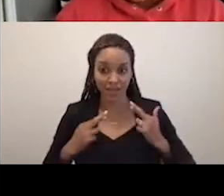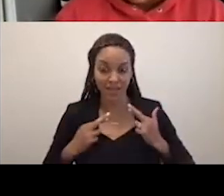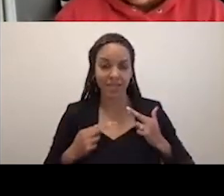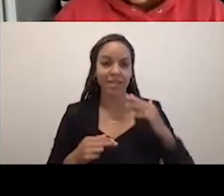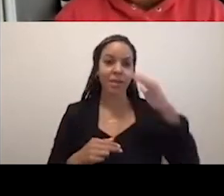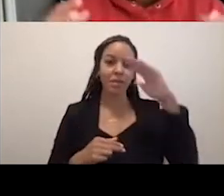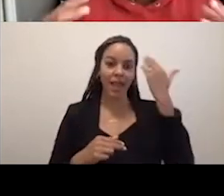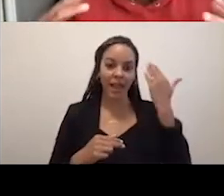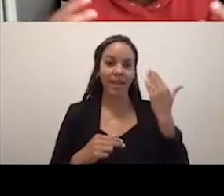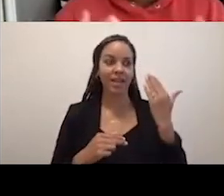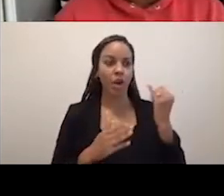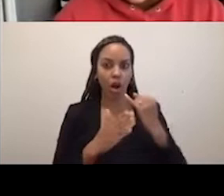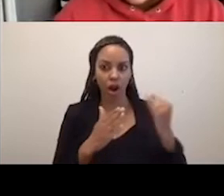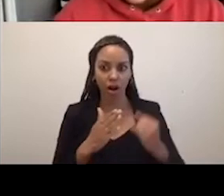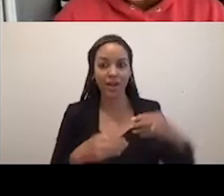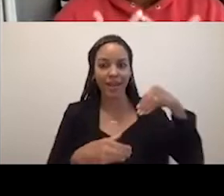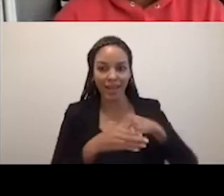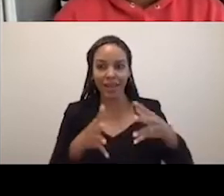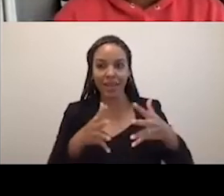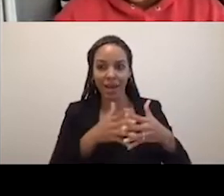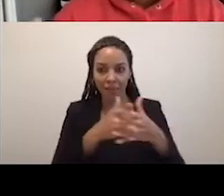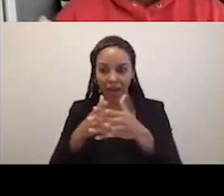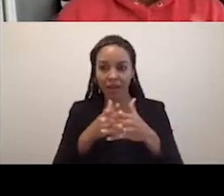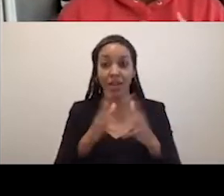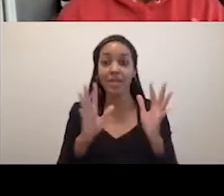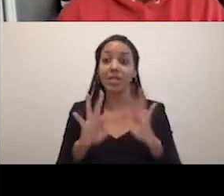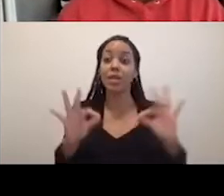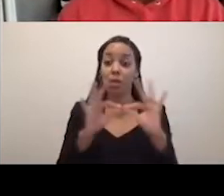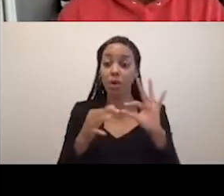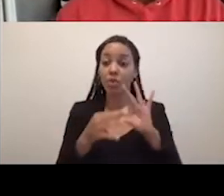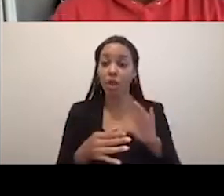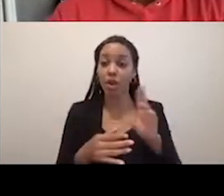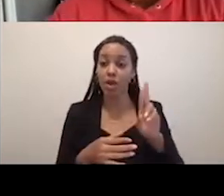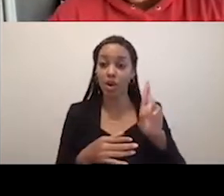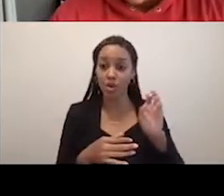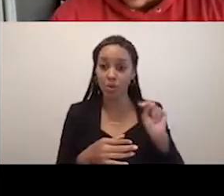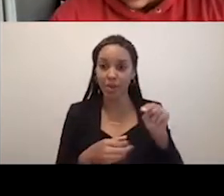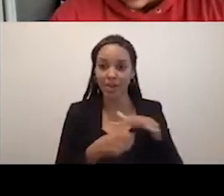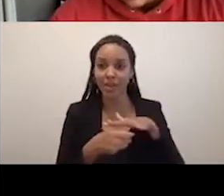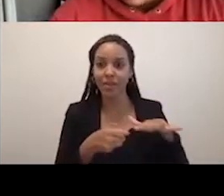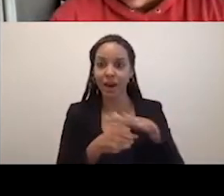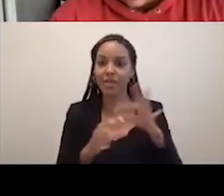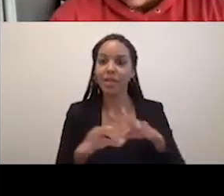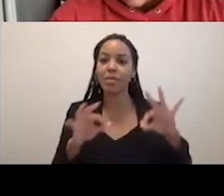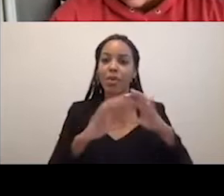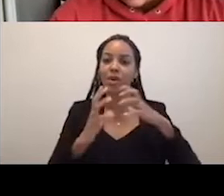in the Americas is an important, in an urban environment, it's an important kind of intersection of challenges and